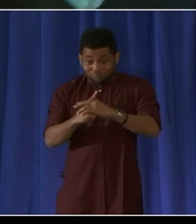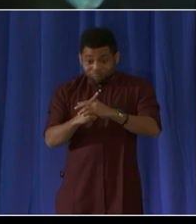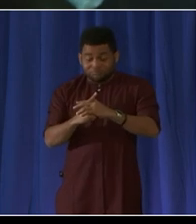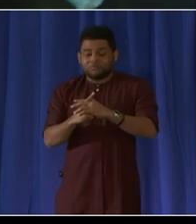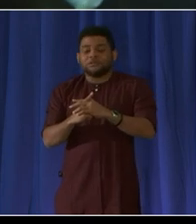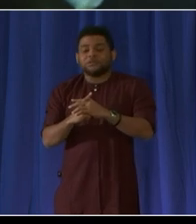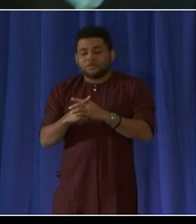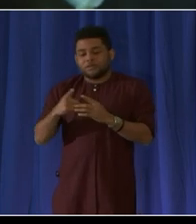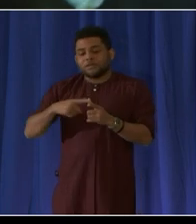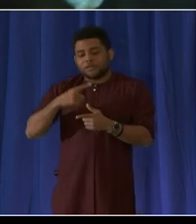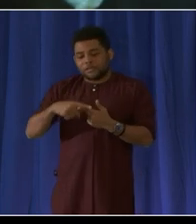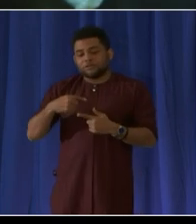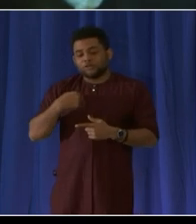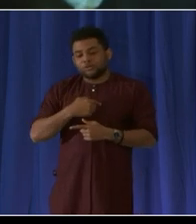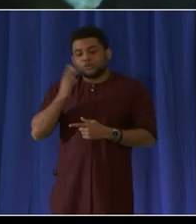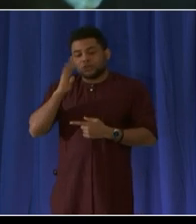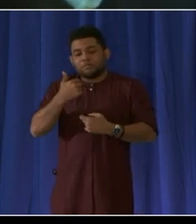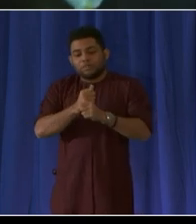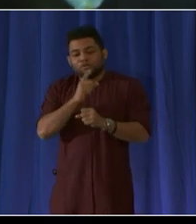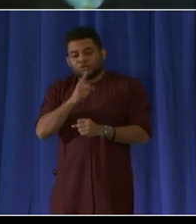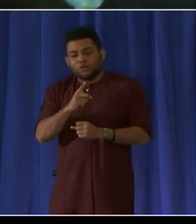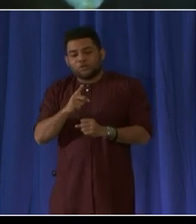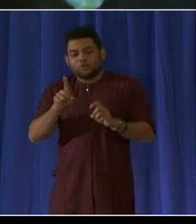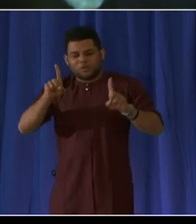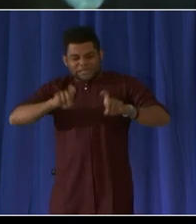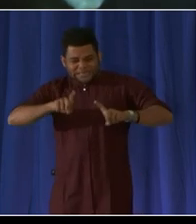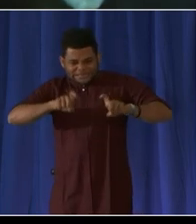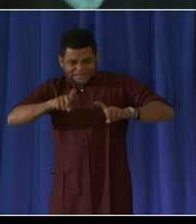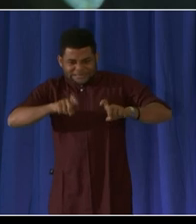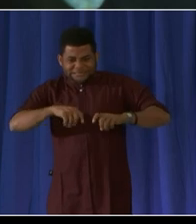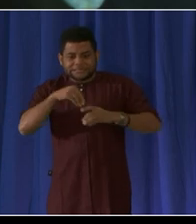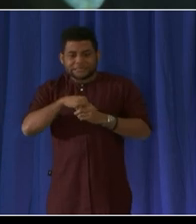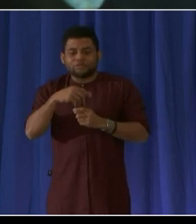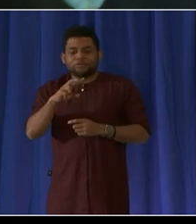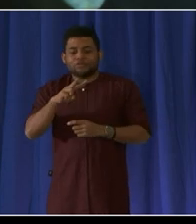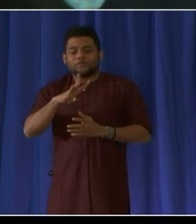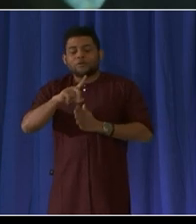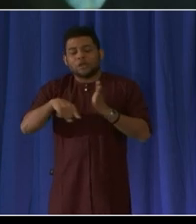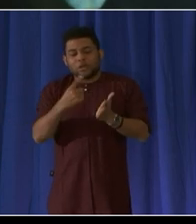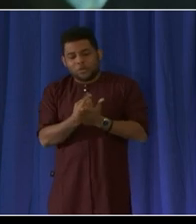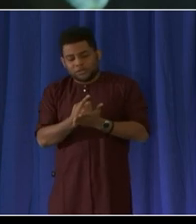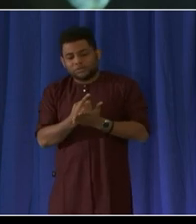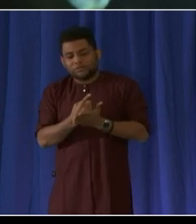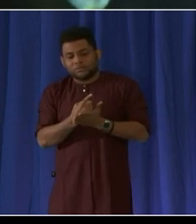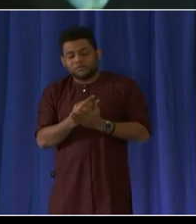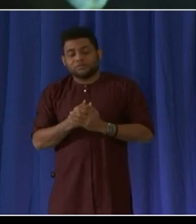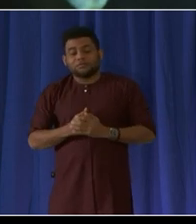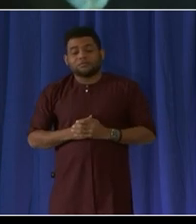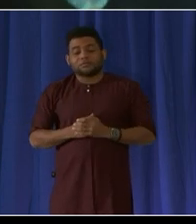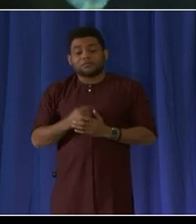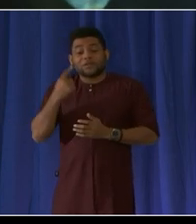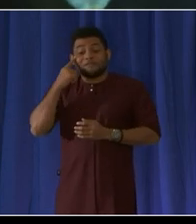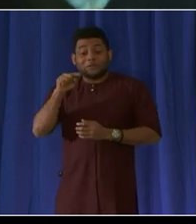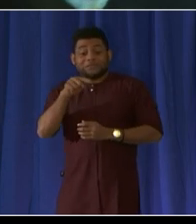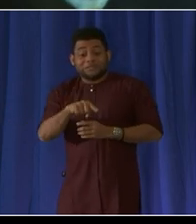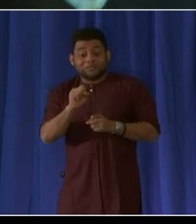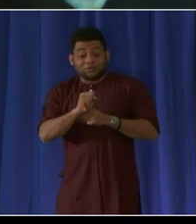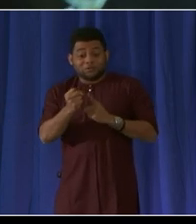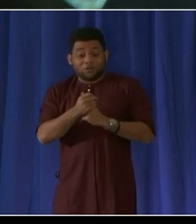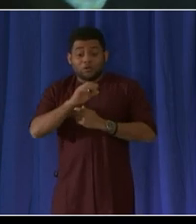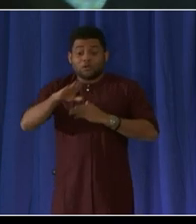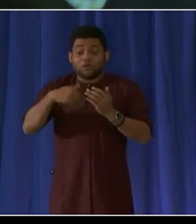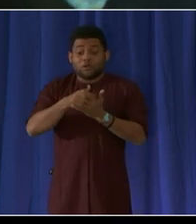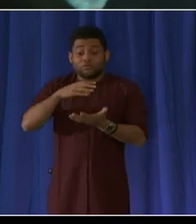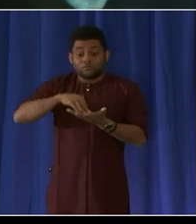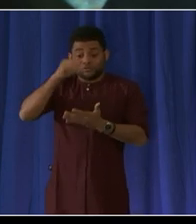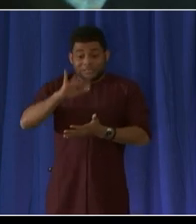case, we seek to do testing within a 24-hour window. So in this scenario, all the